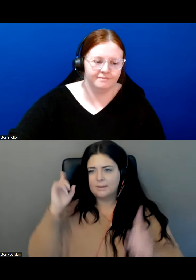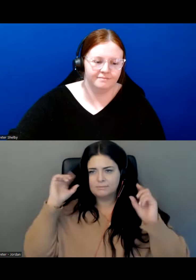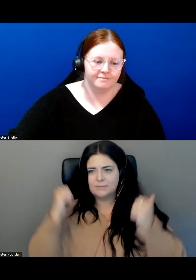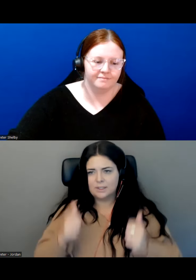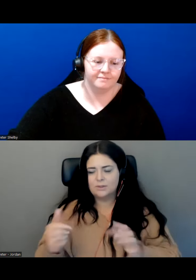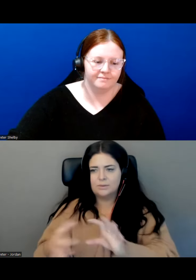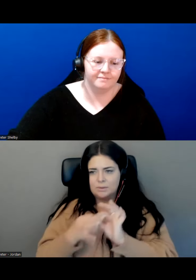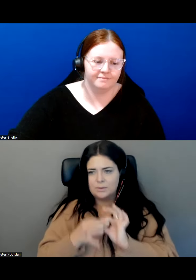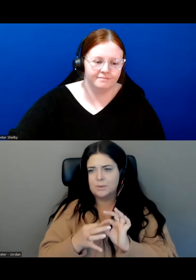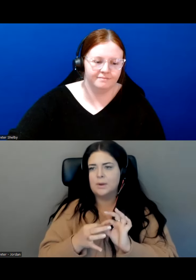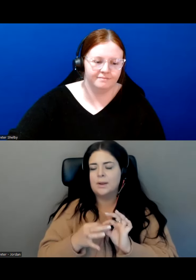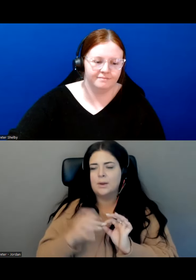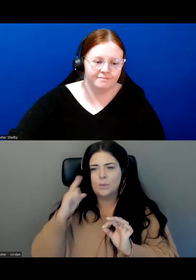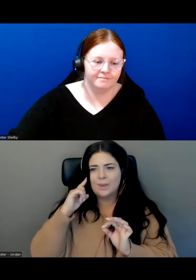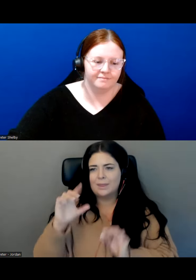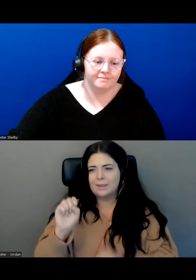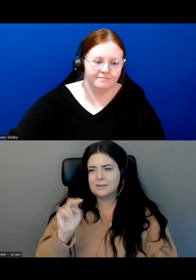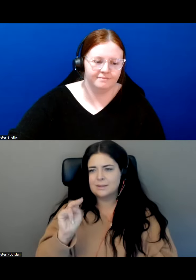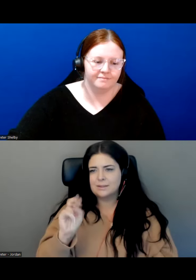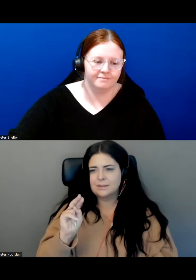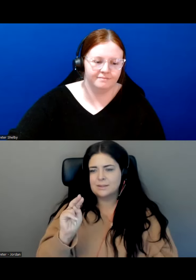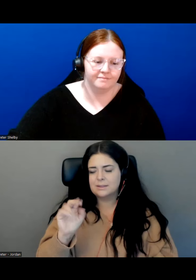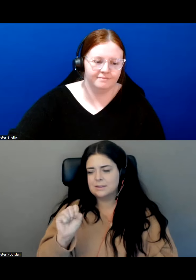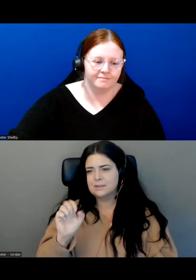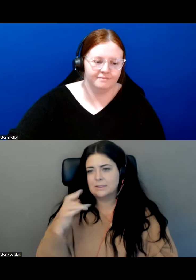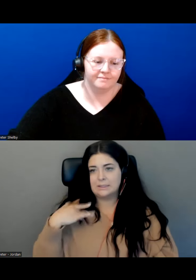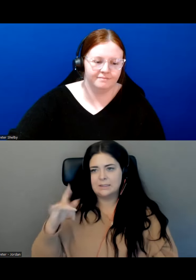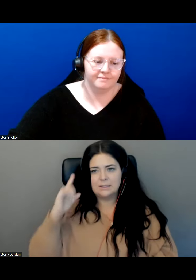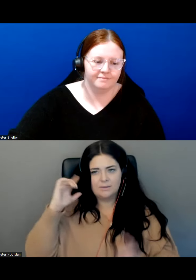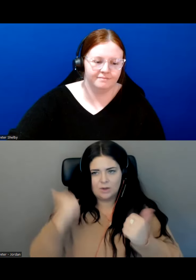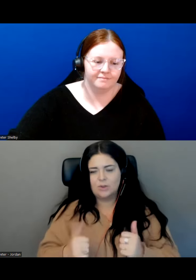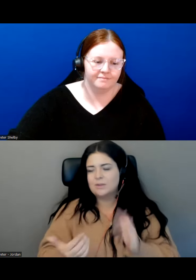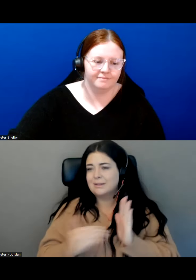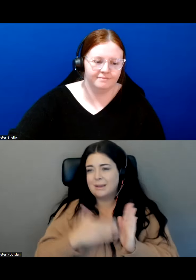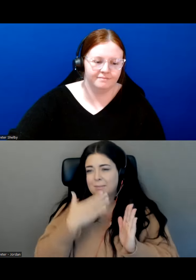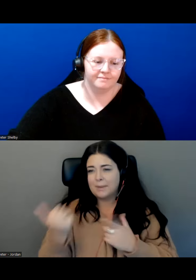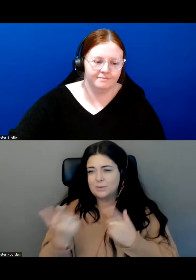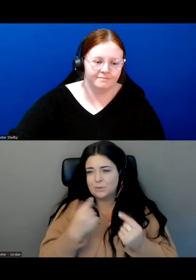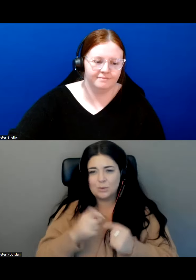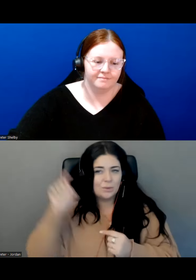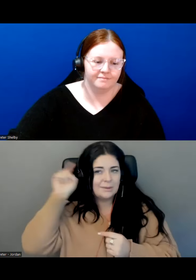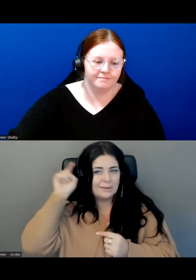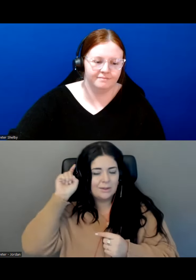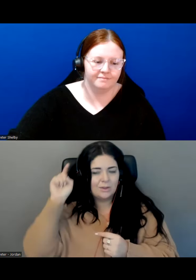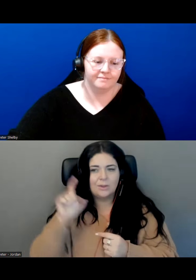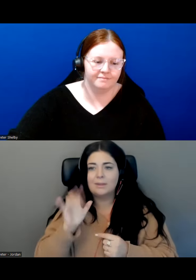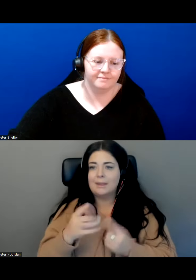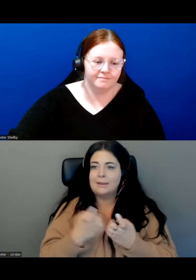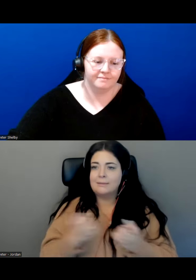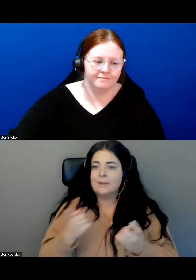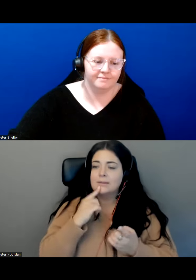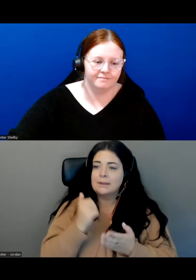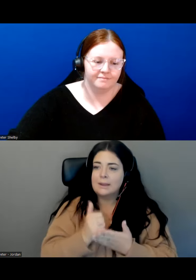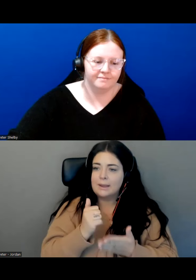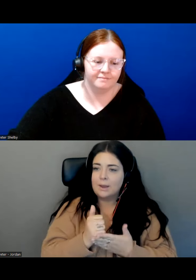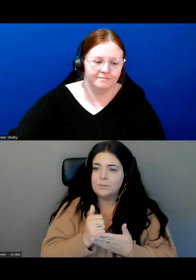common treatment for a sensory neural hearing loss is really a hearing device or a hearing aid at that. And if that device gives back